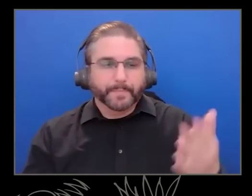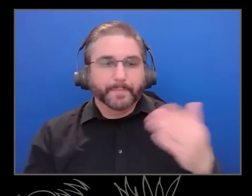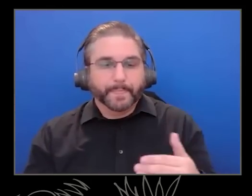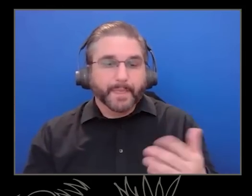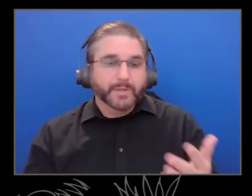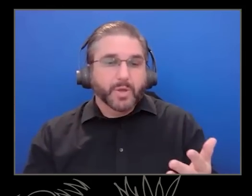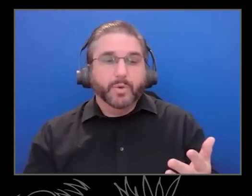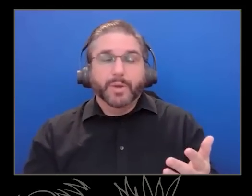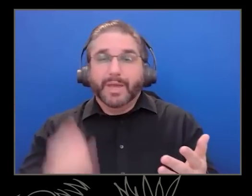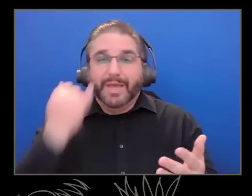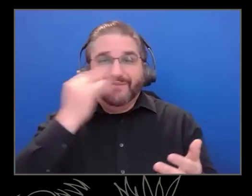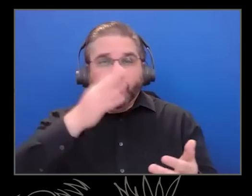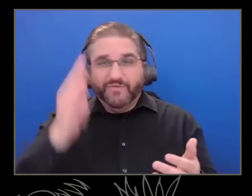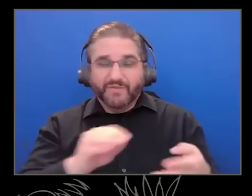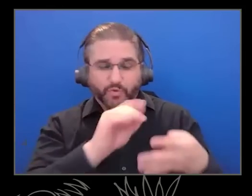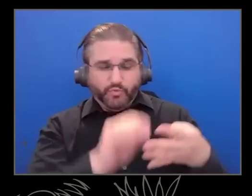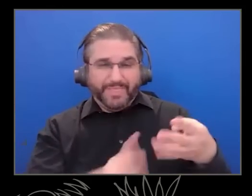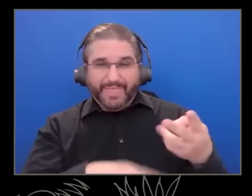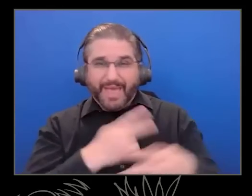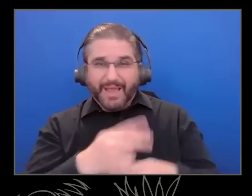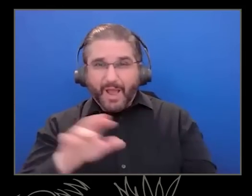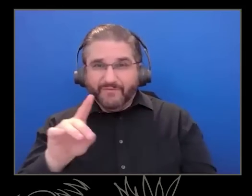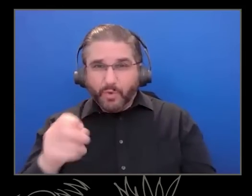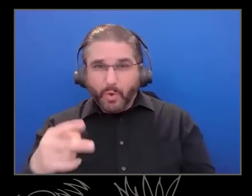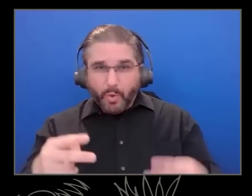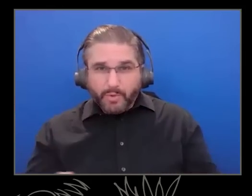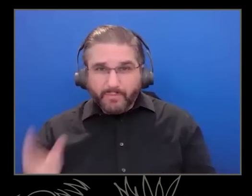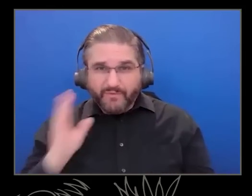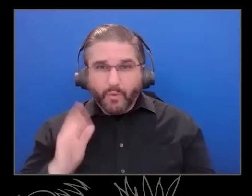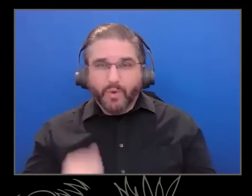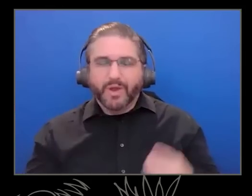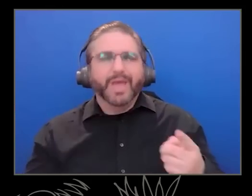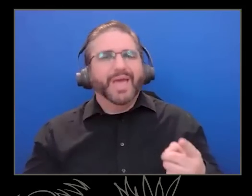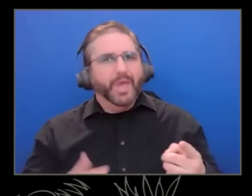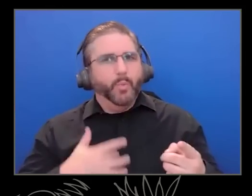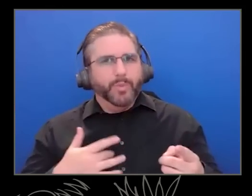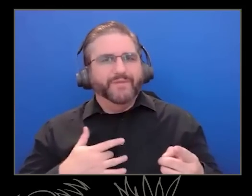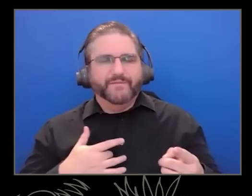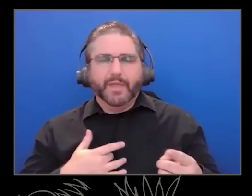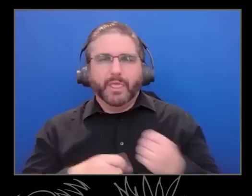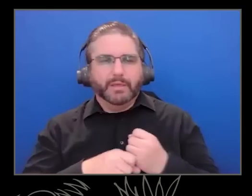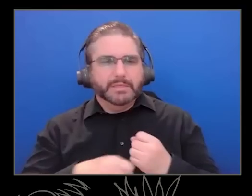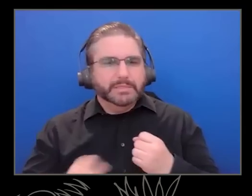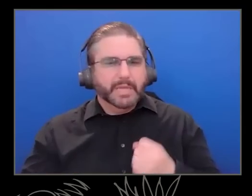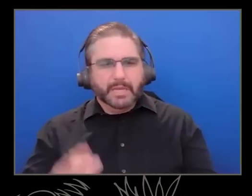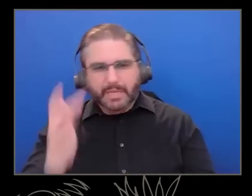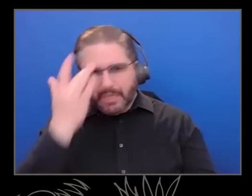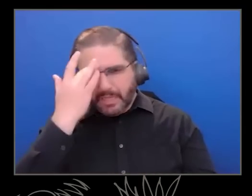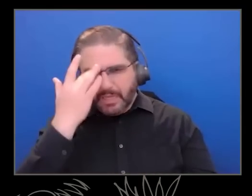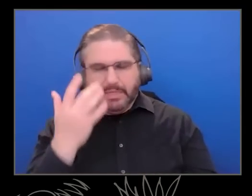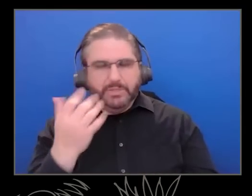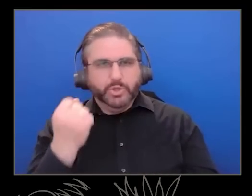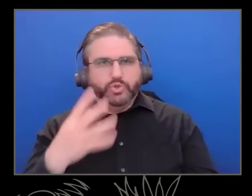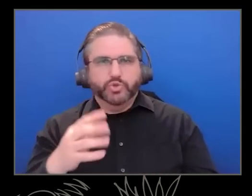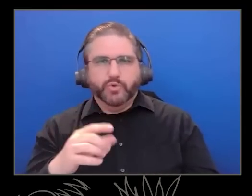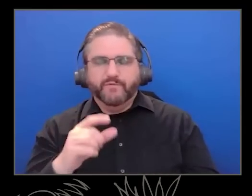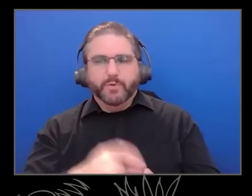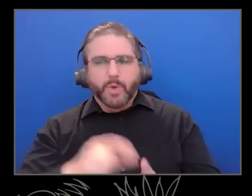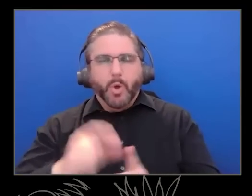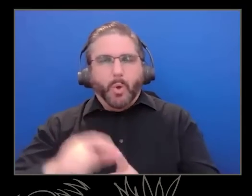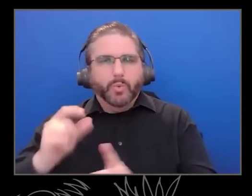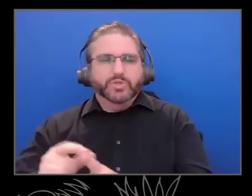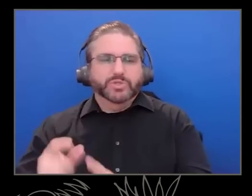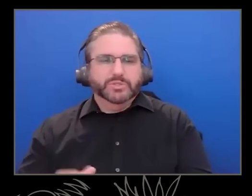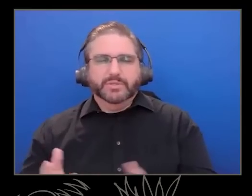So if you've never written code like this, it will feel tedious and verbose and foreign. My best advice